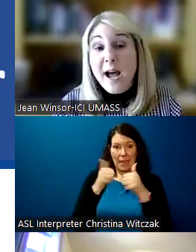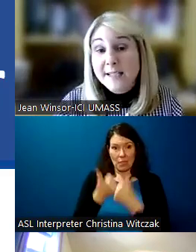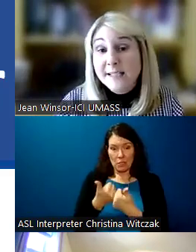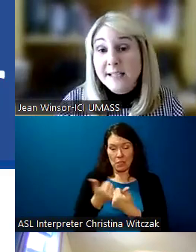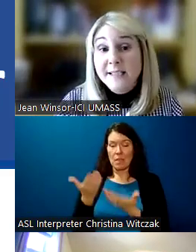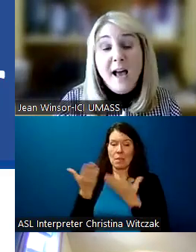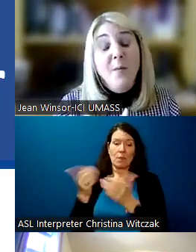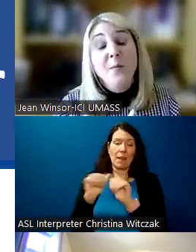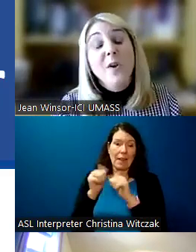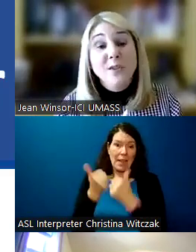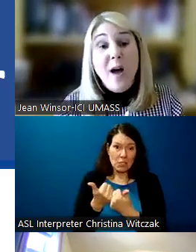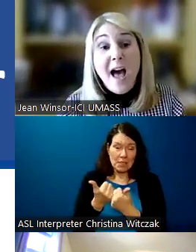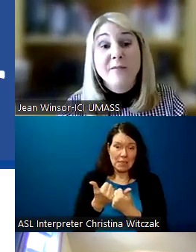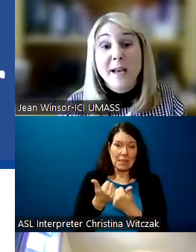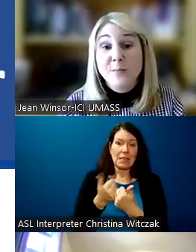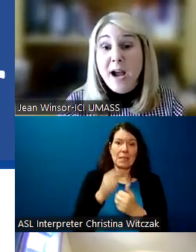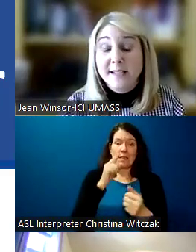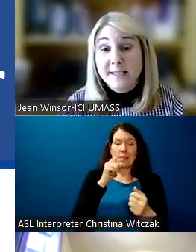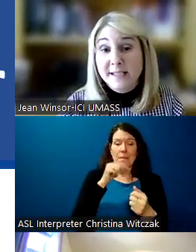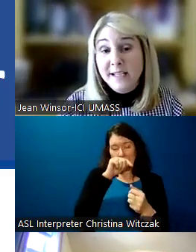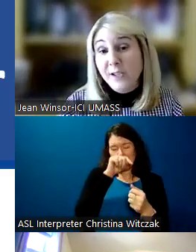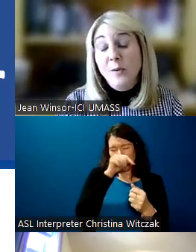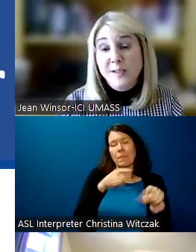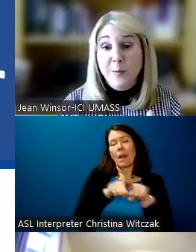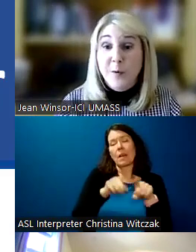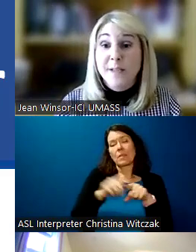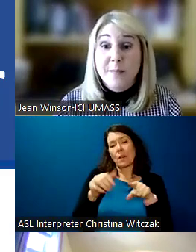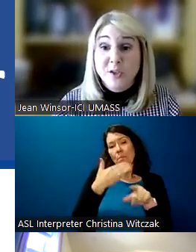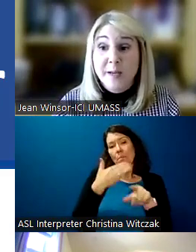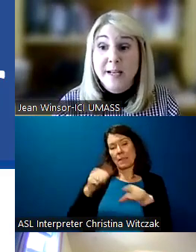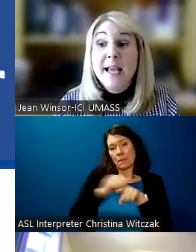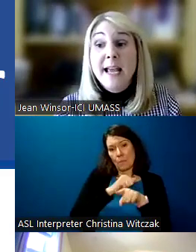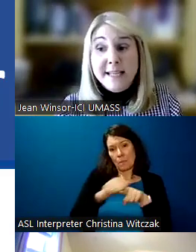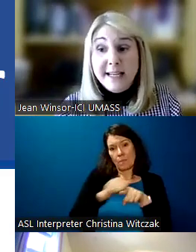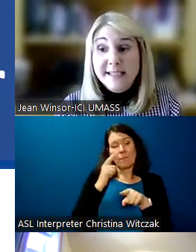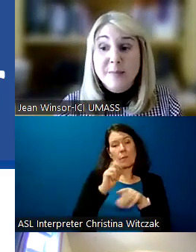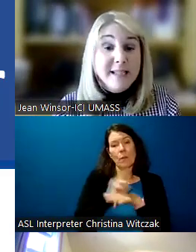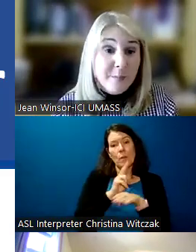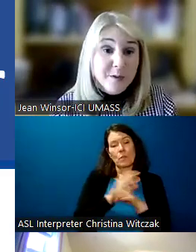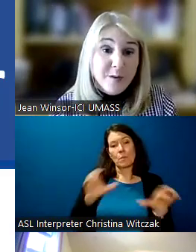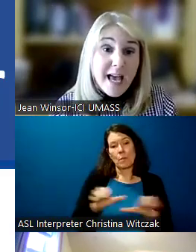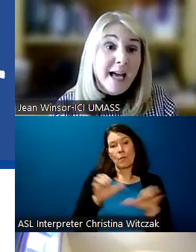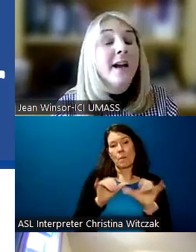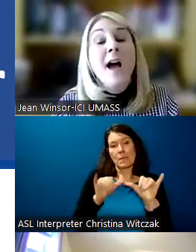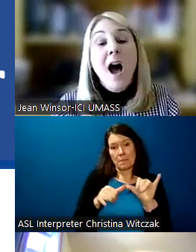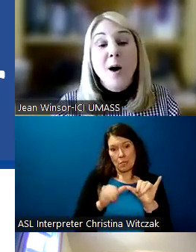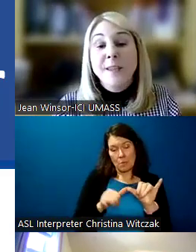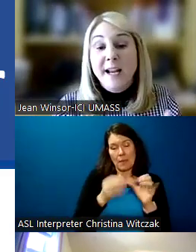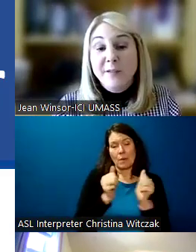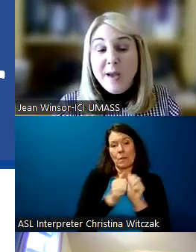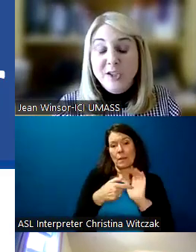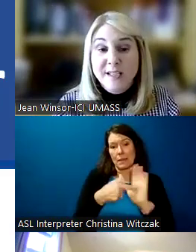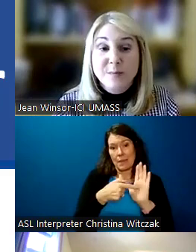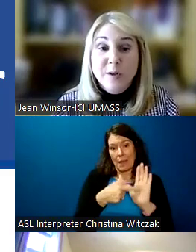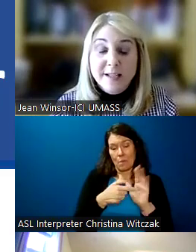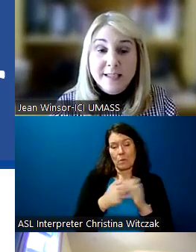promising practices. We also have best practices in the use of performance measurement and data, some examples for that. And then